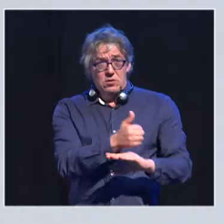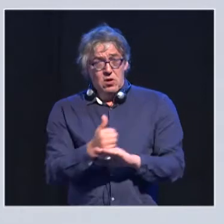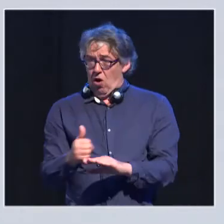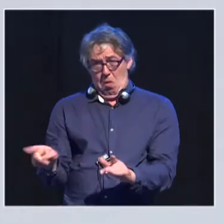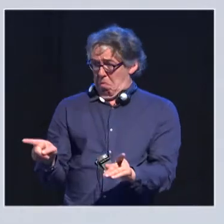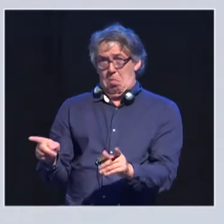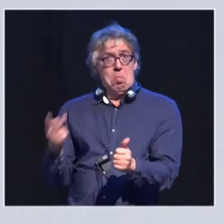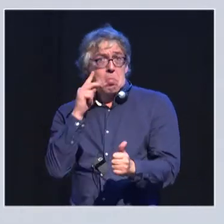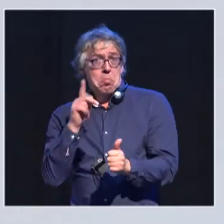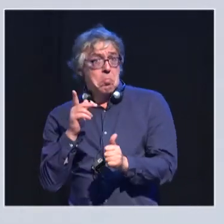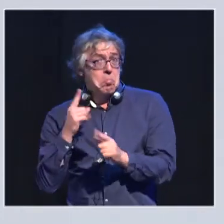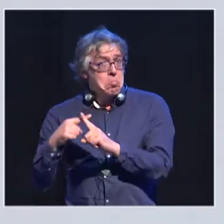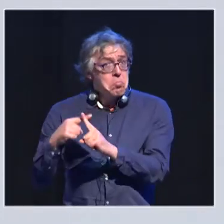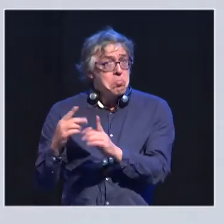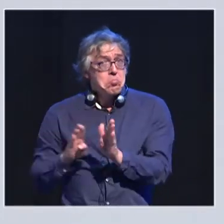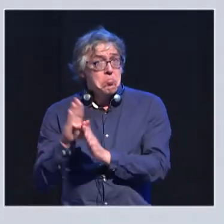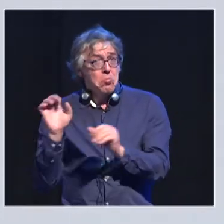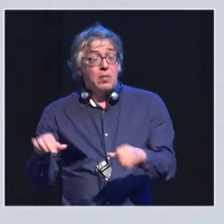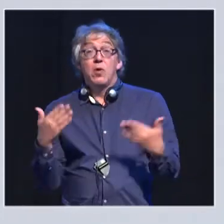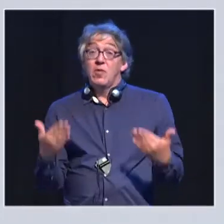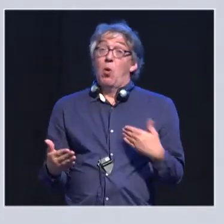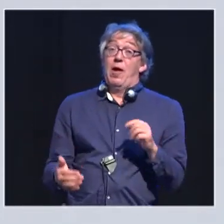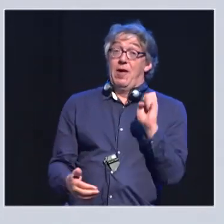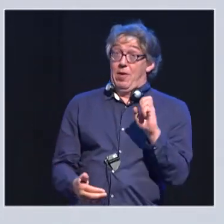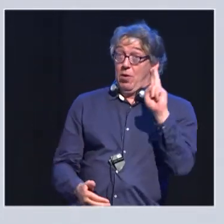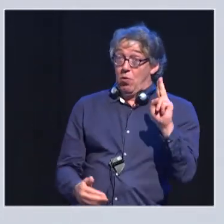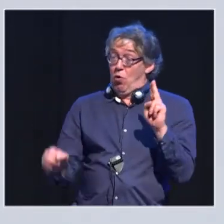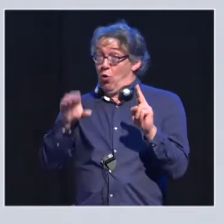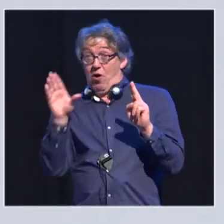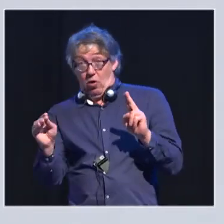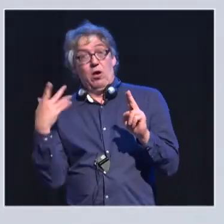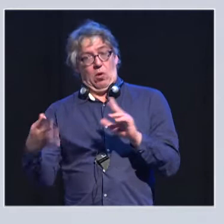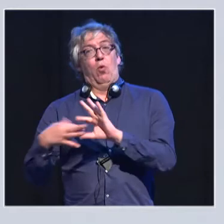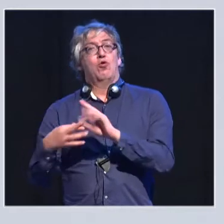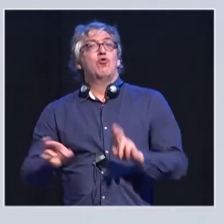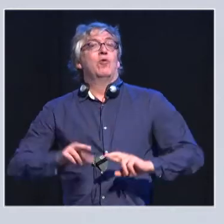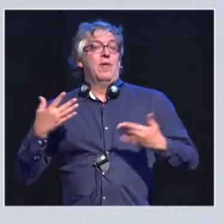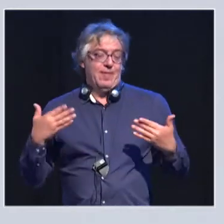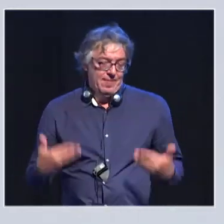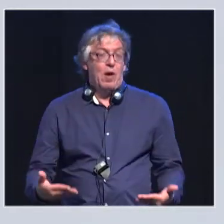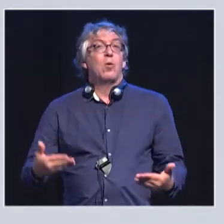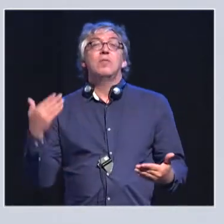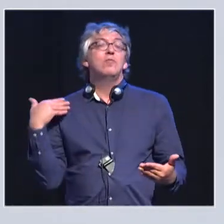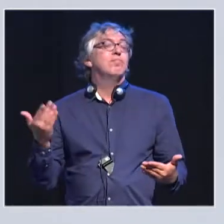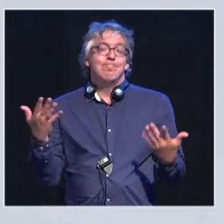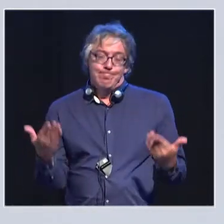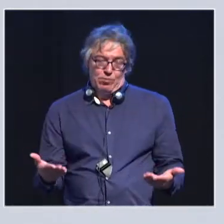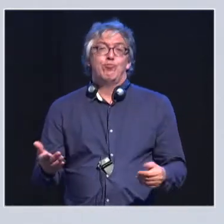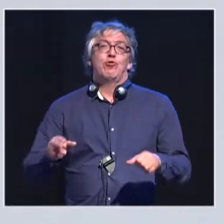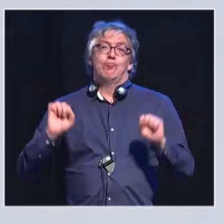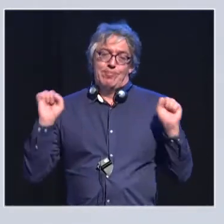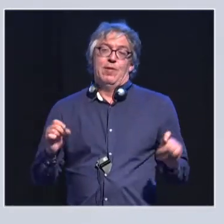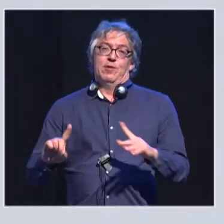both sides, EU and Africa, they are ready for this cooperation. So, of course,